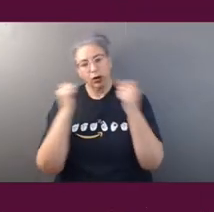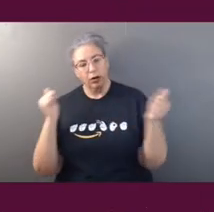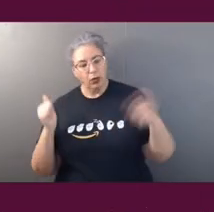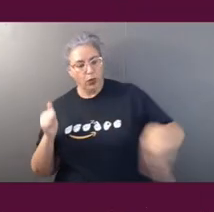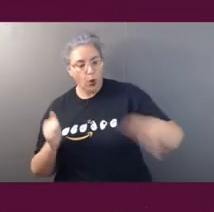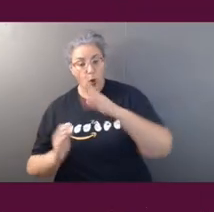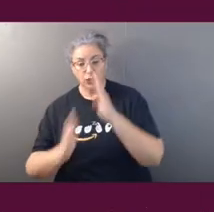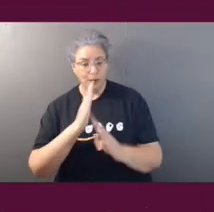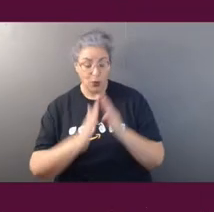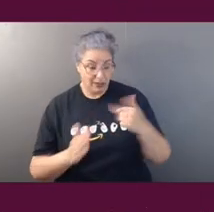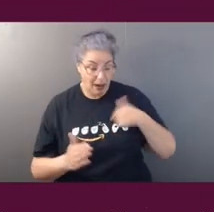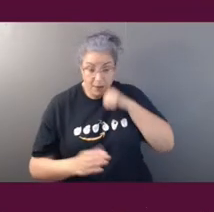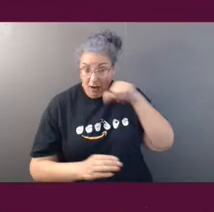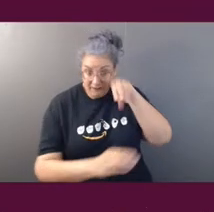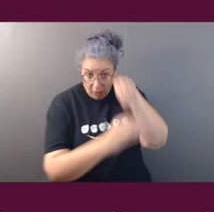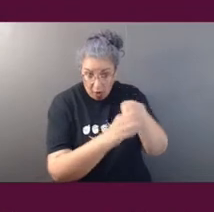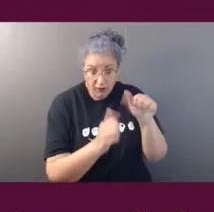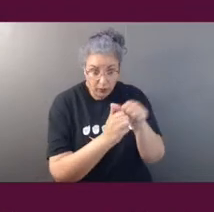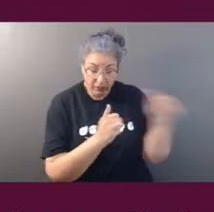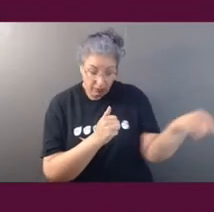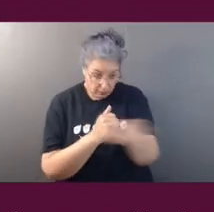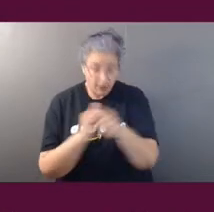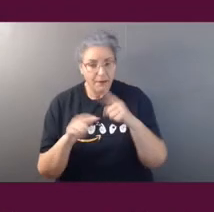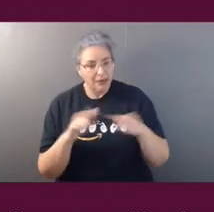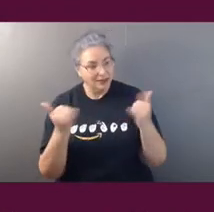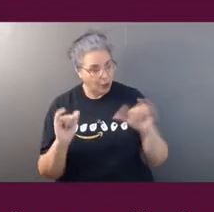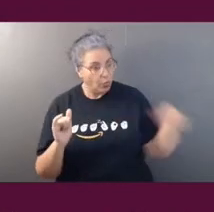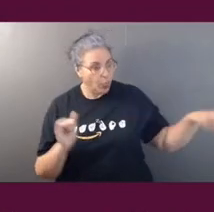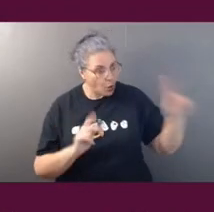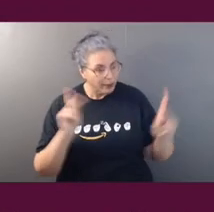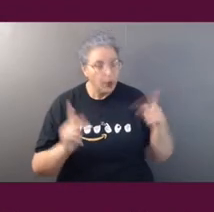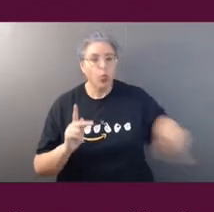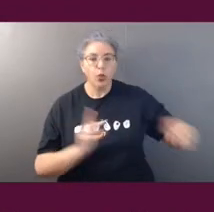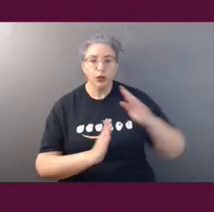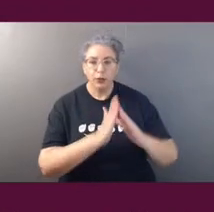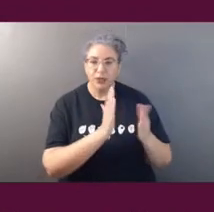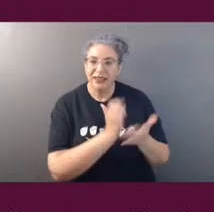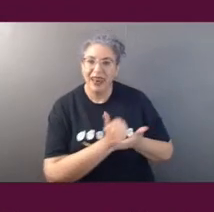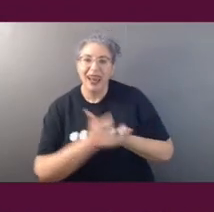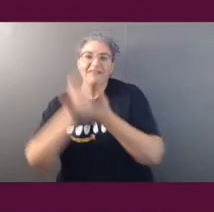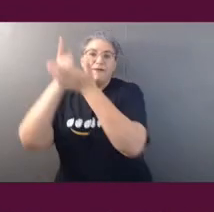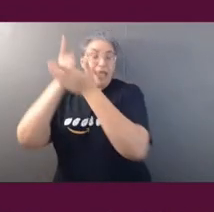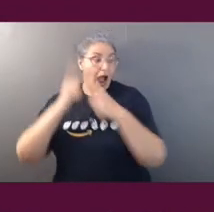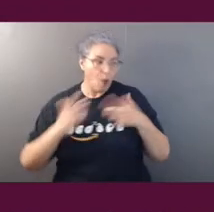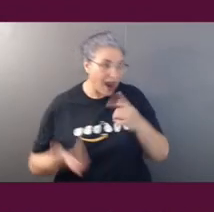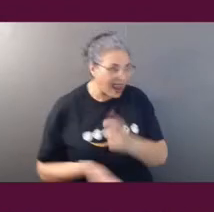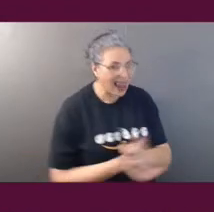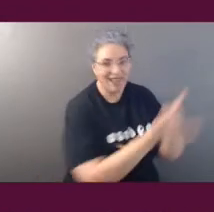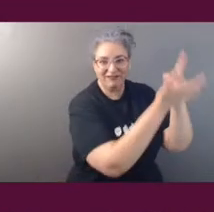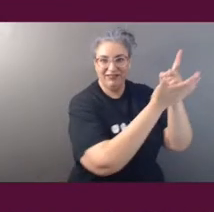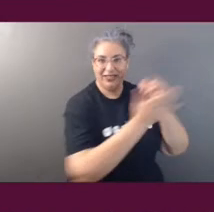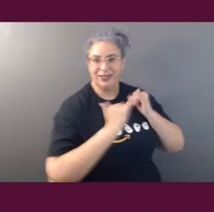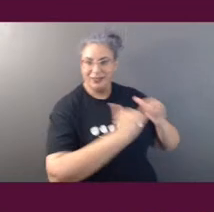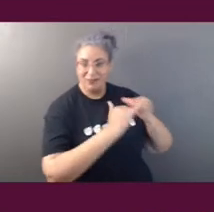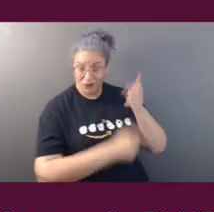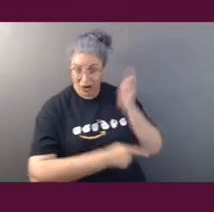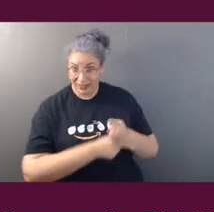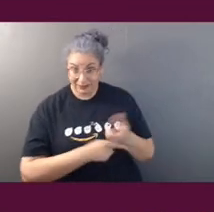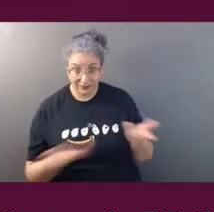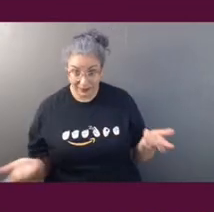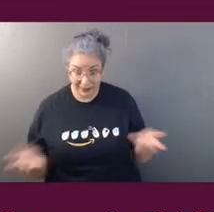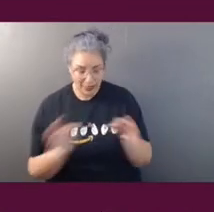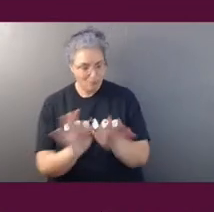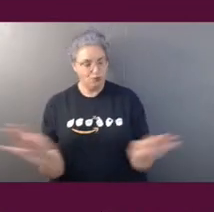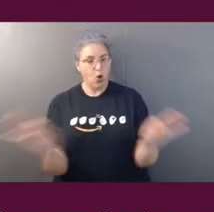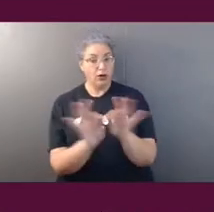not a part of, as I have been lifted up by so many other people, right? So like, this needs to be in community, this work. But it's so moving